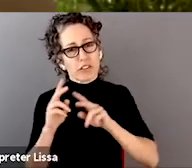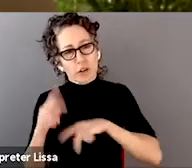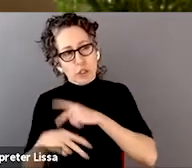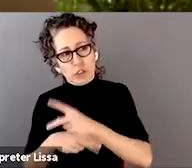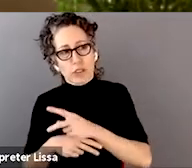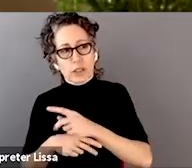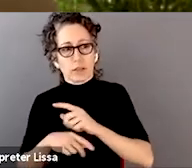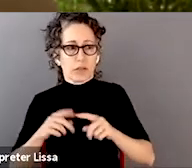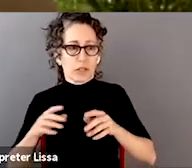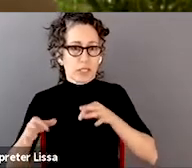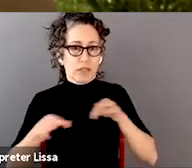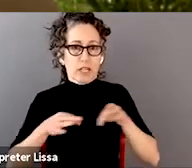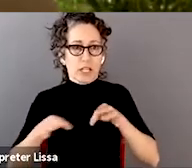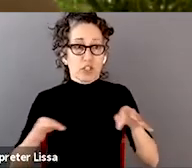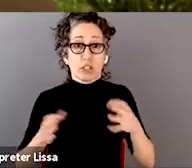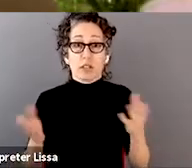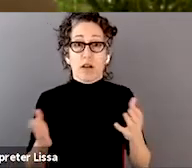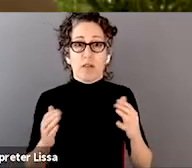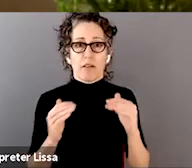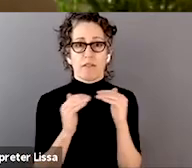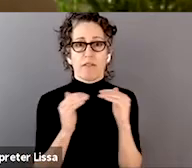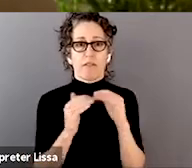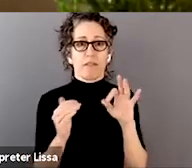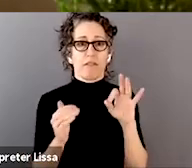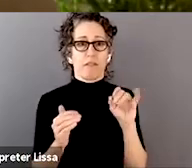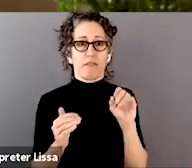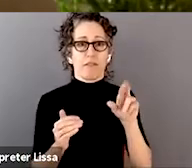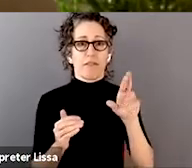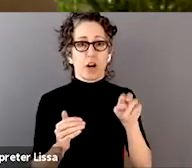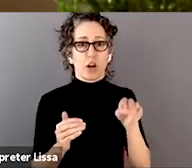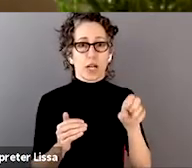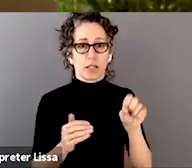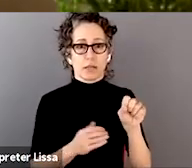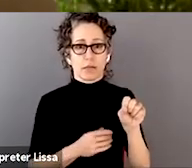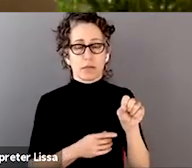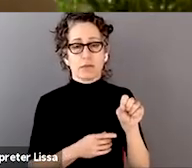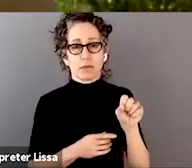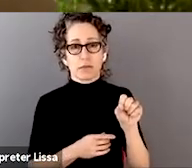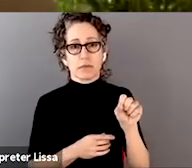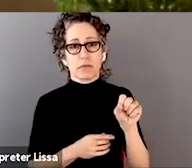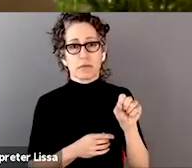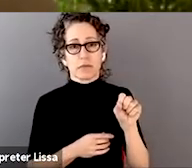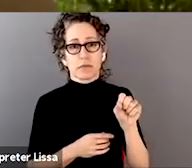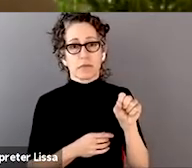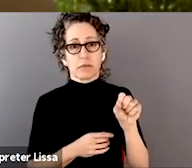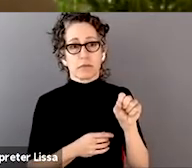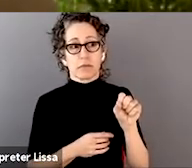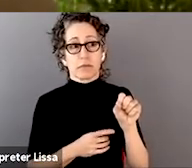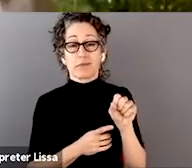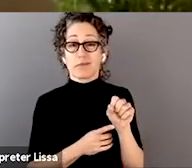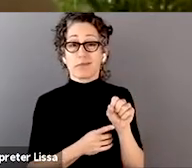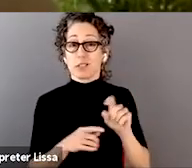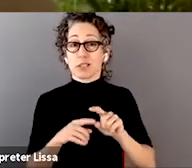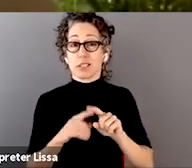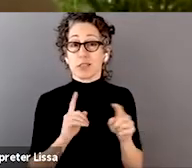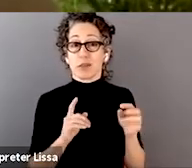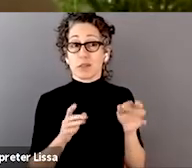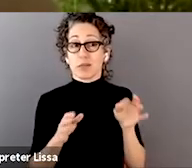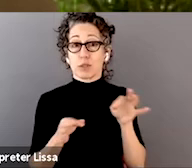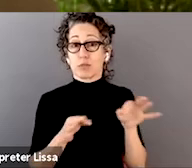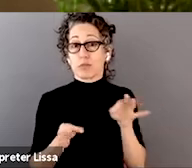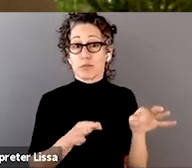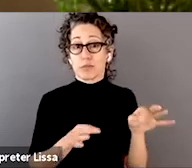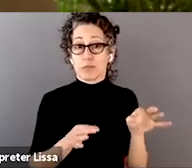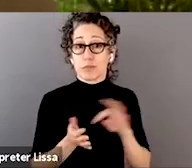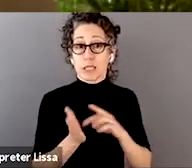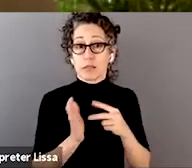definitions of fairness. I think, as you can see, that basically demonstrate that there are different views on what fair